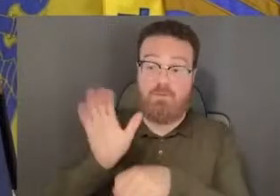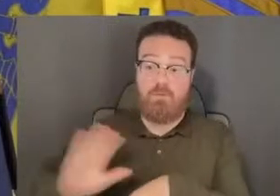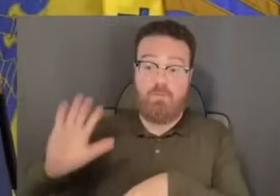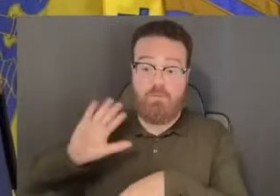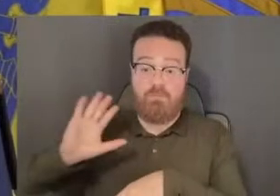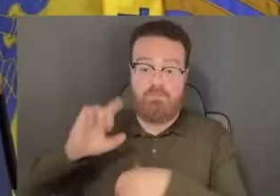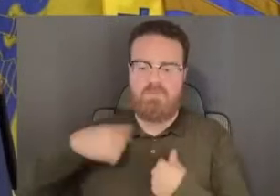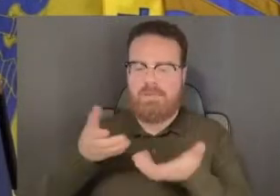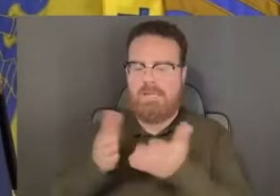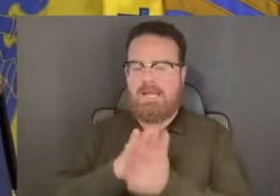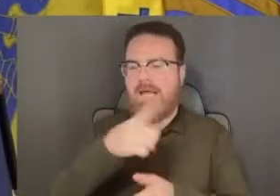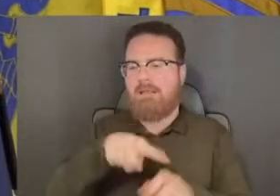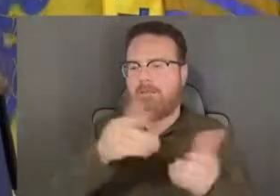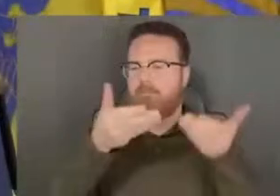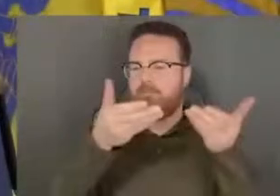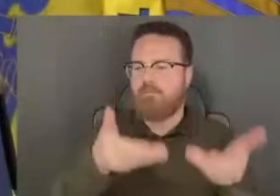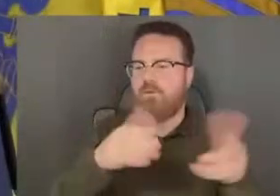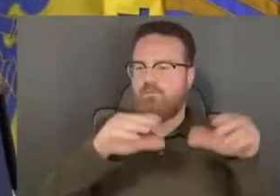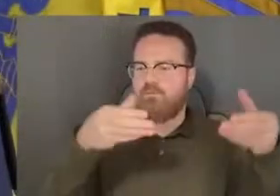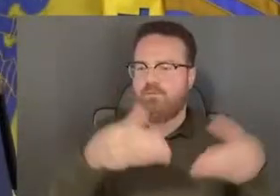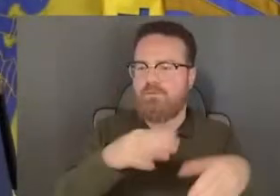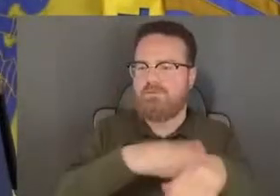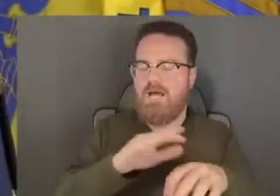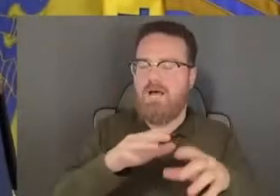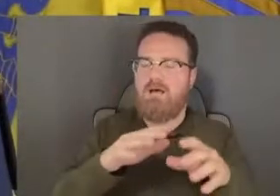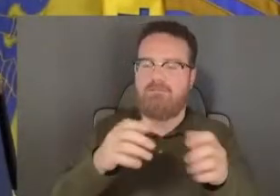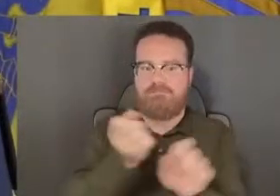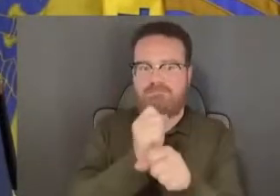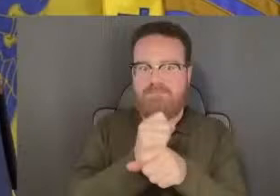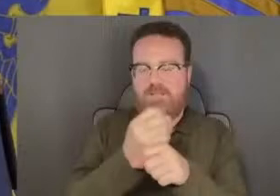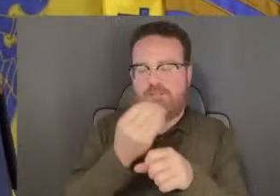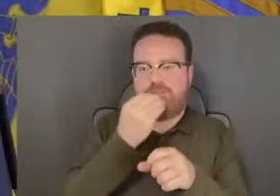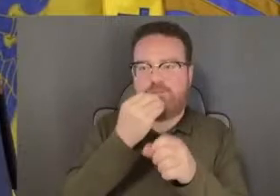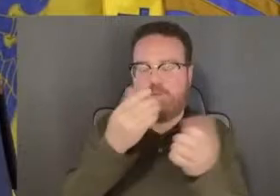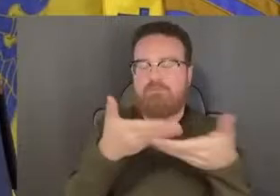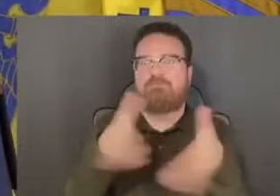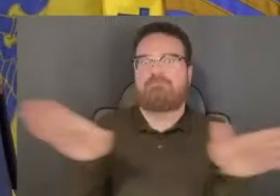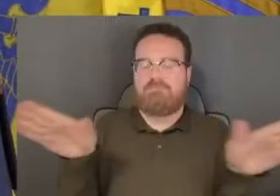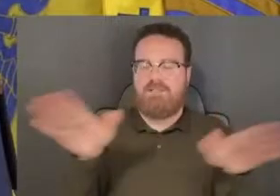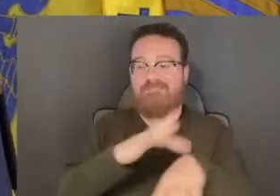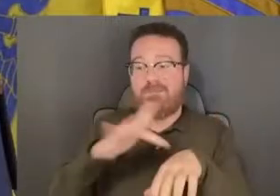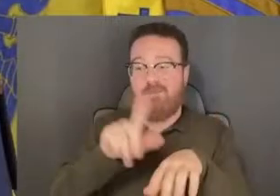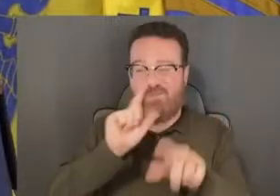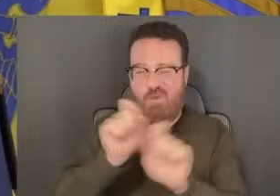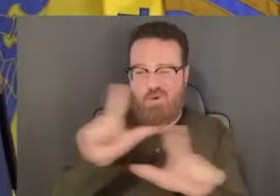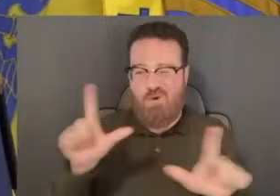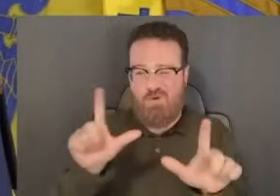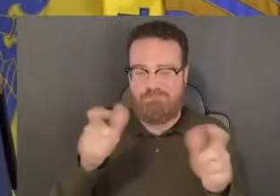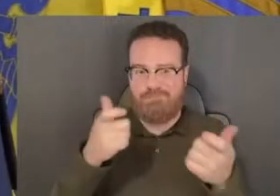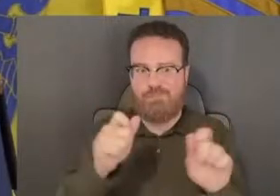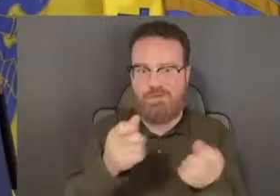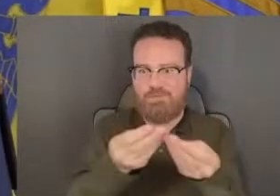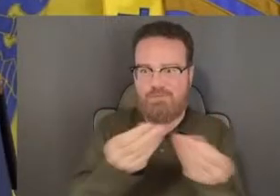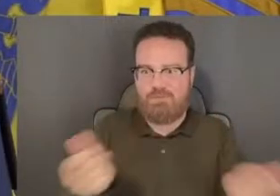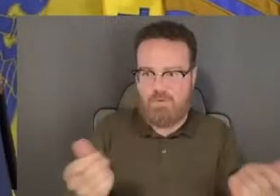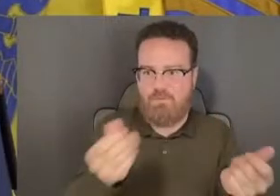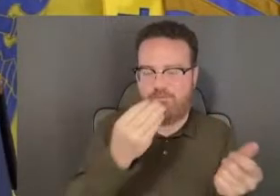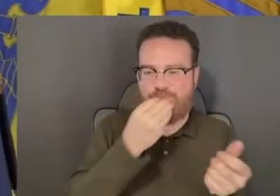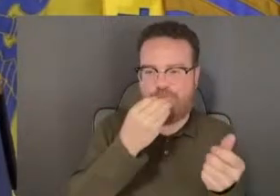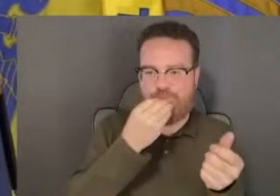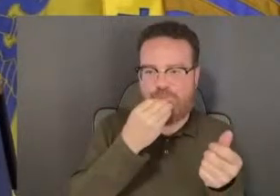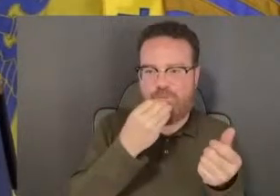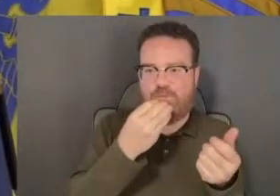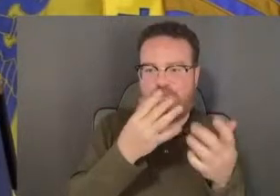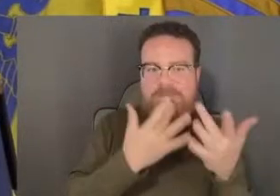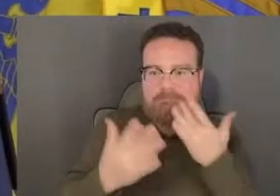food production to solve food insecurity. Now, Given our child chronic disease epidemic